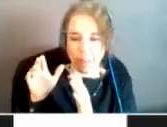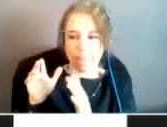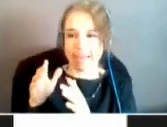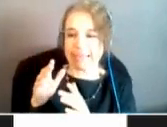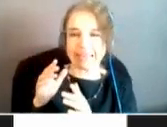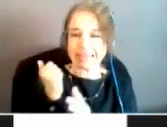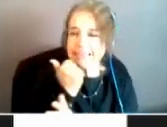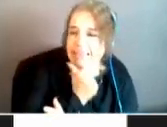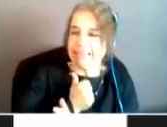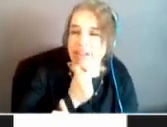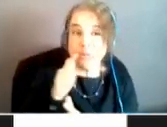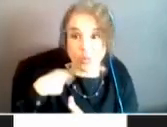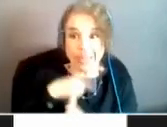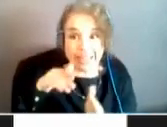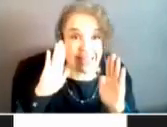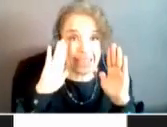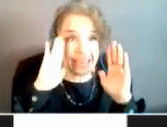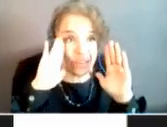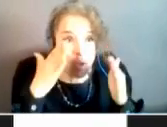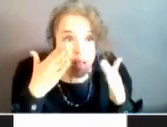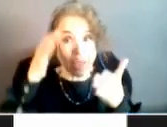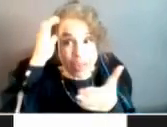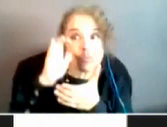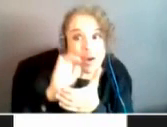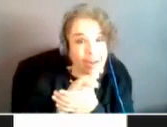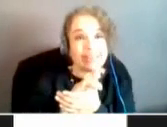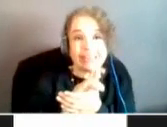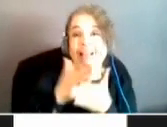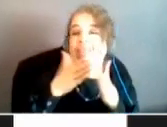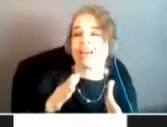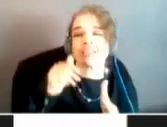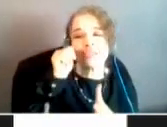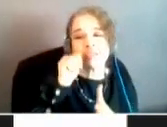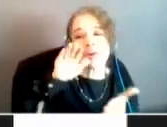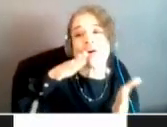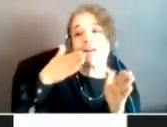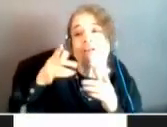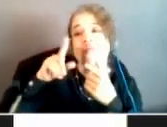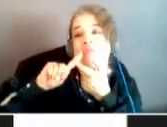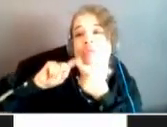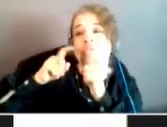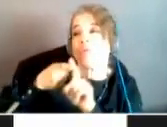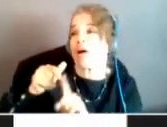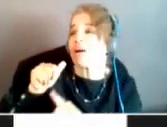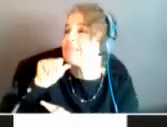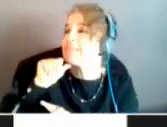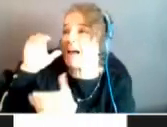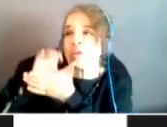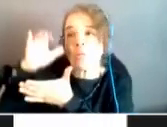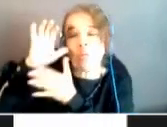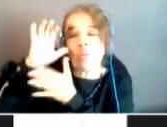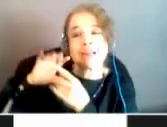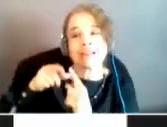deserves our attention. Spousal loss is very common, but deaths of friends or non-spousal